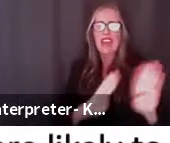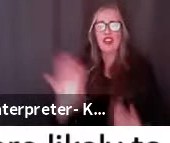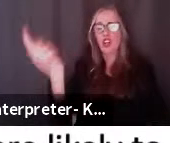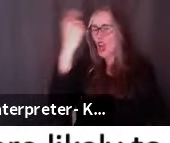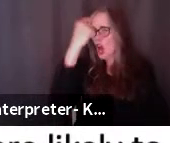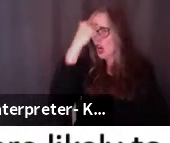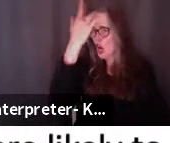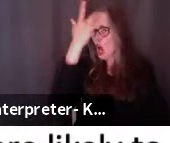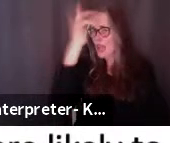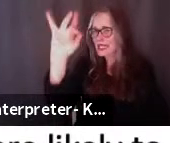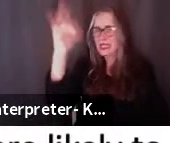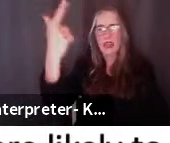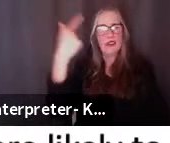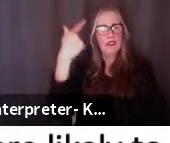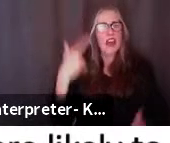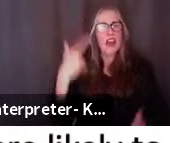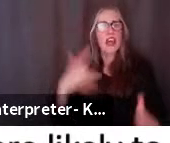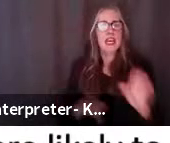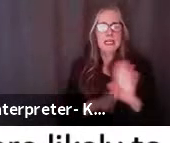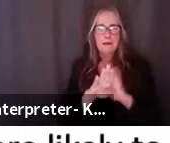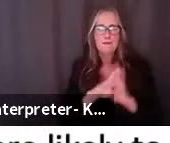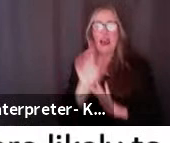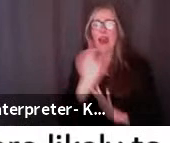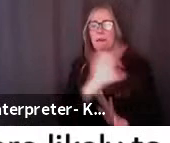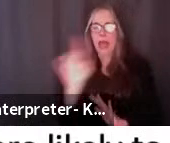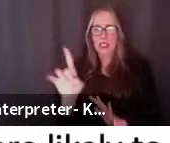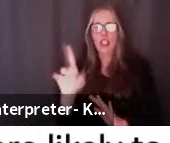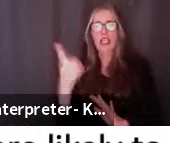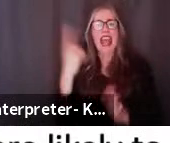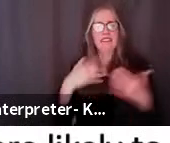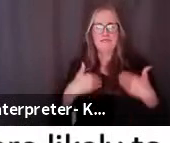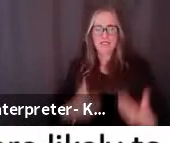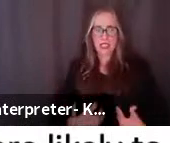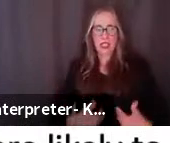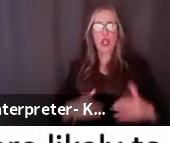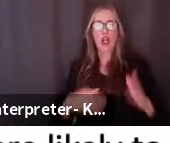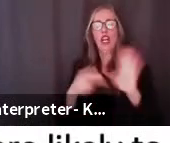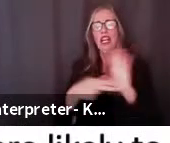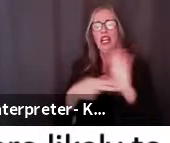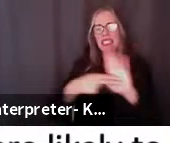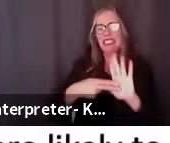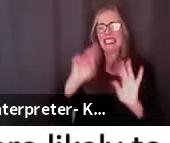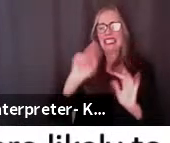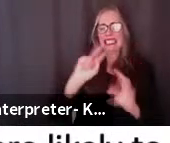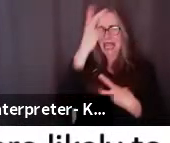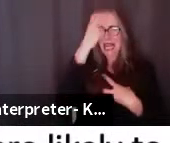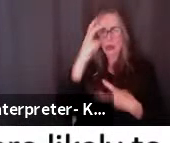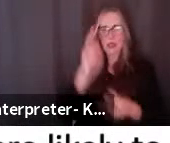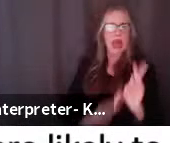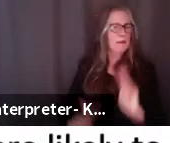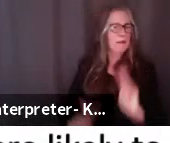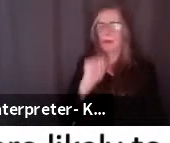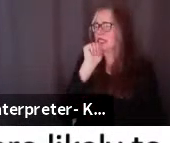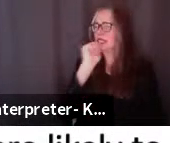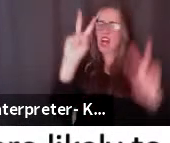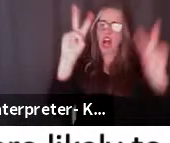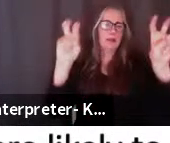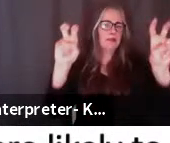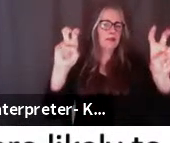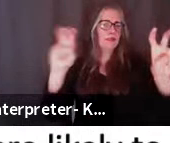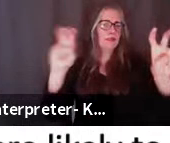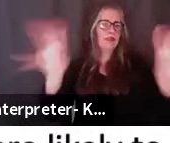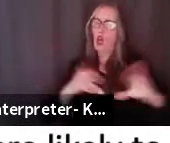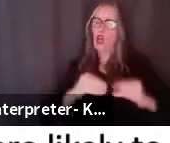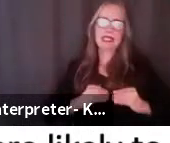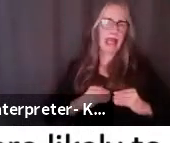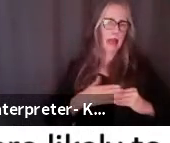developmental and physical diagnoses finally most asian nativity patients did not consent to the procedure with no consent or